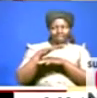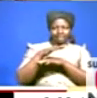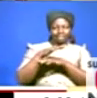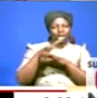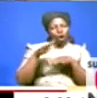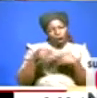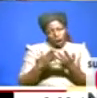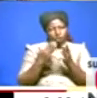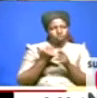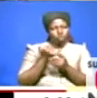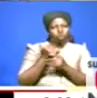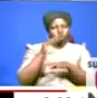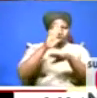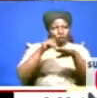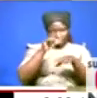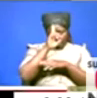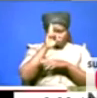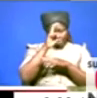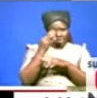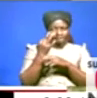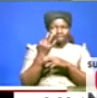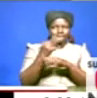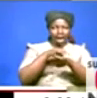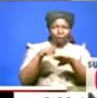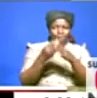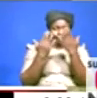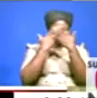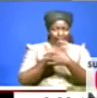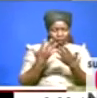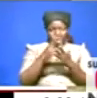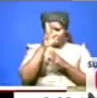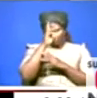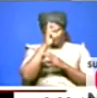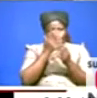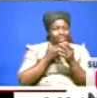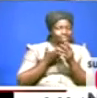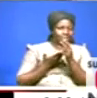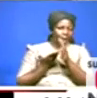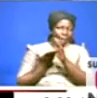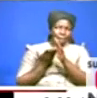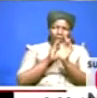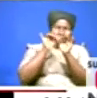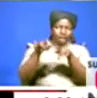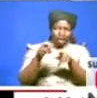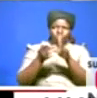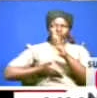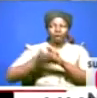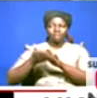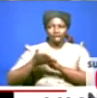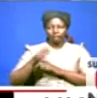night. Police swiftly responded. According to Mbeere South Sub-County Police Commander Inviolata